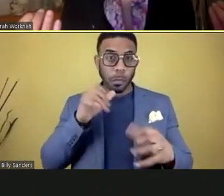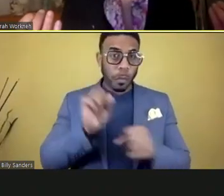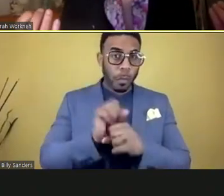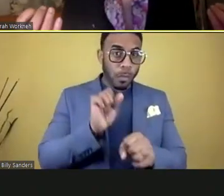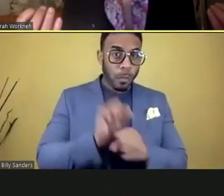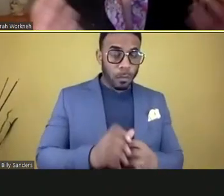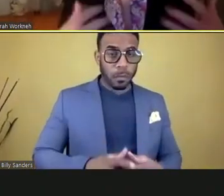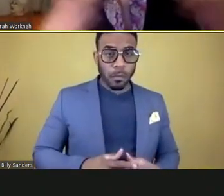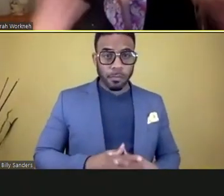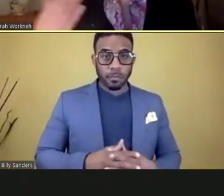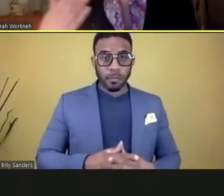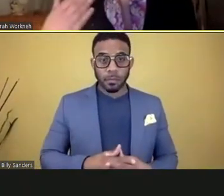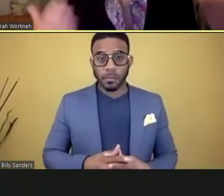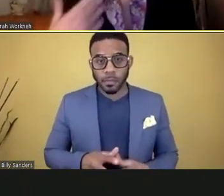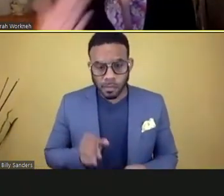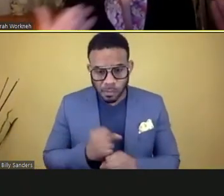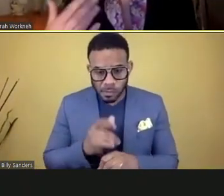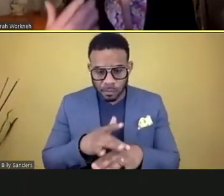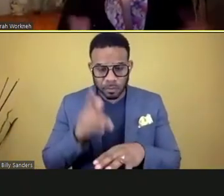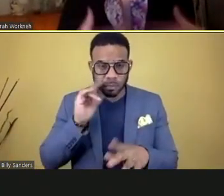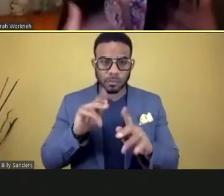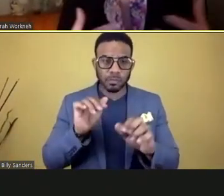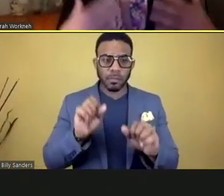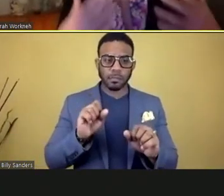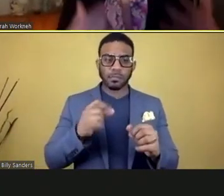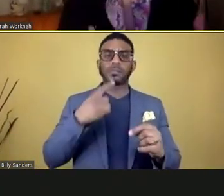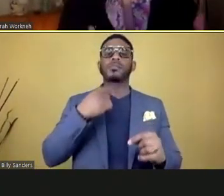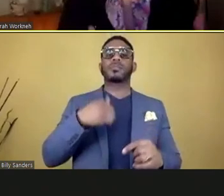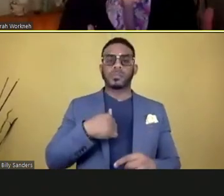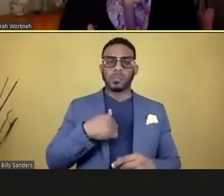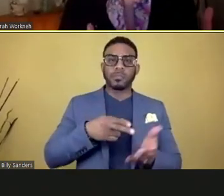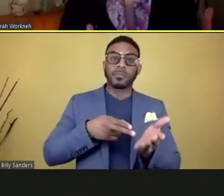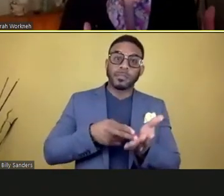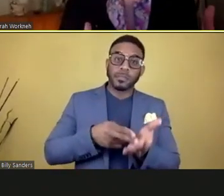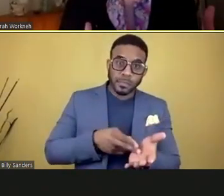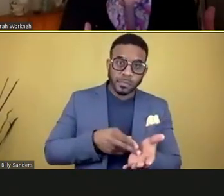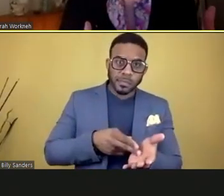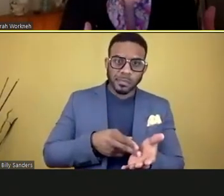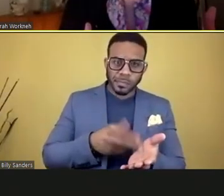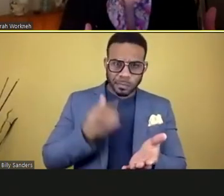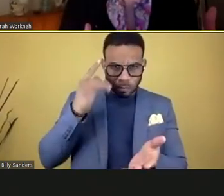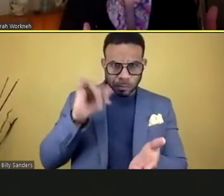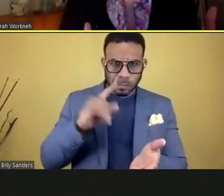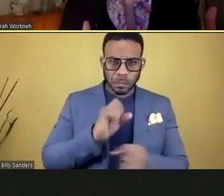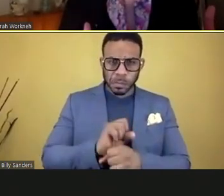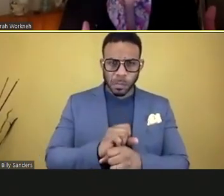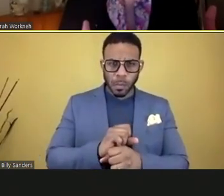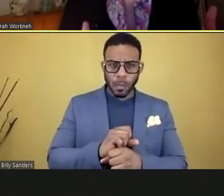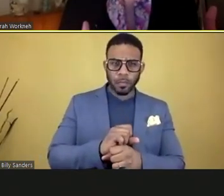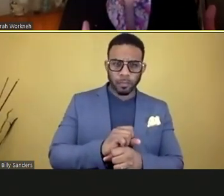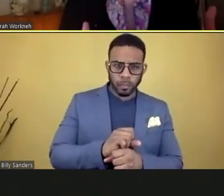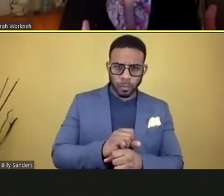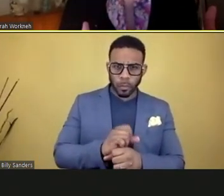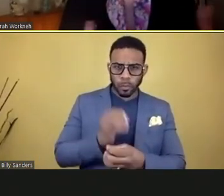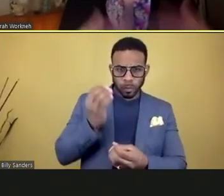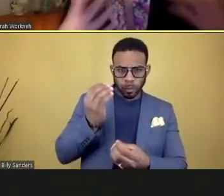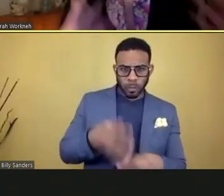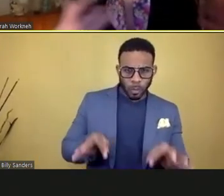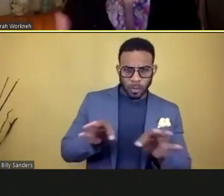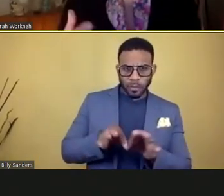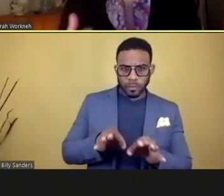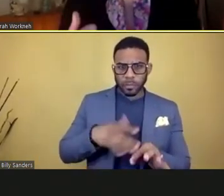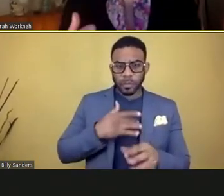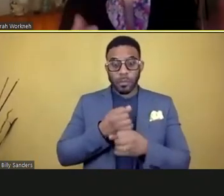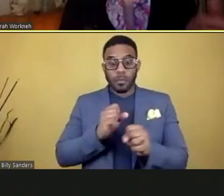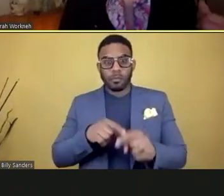with, and create a space where people can tell us the truth, I think is really important, and feel